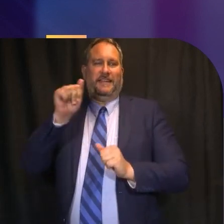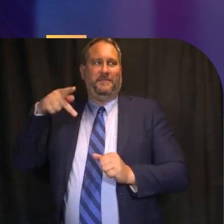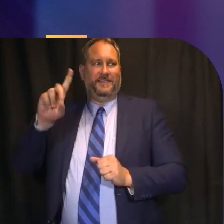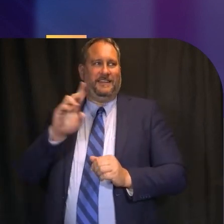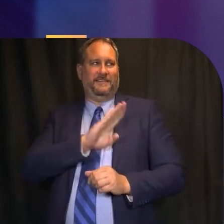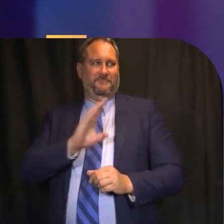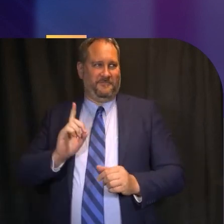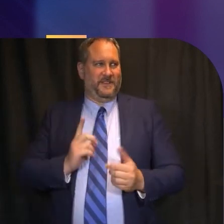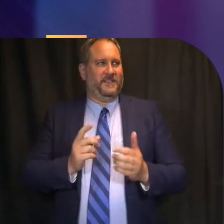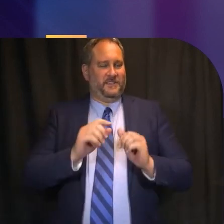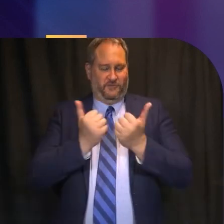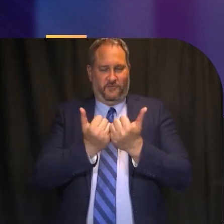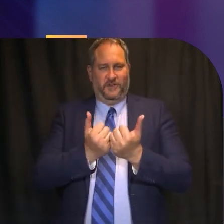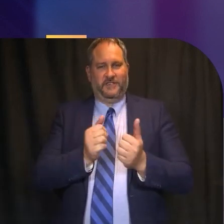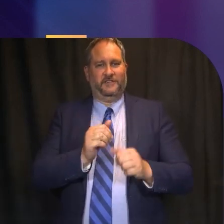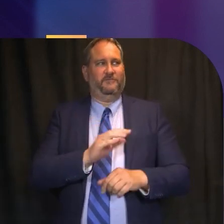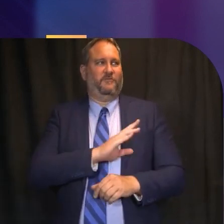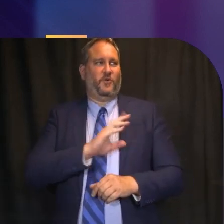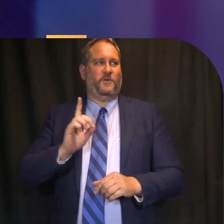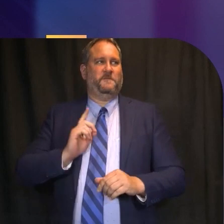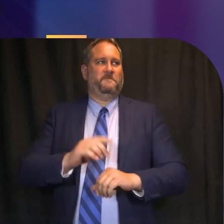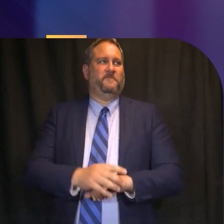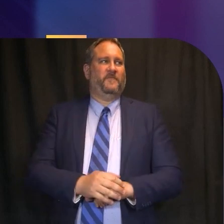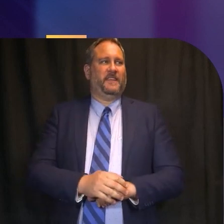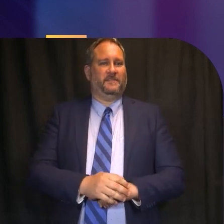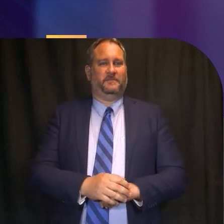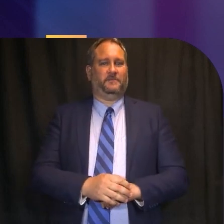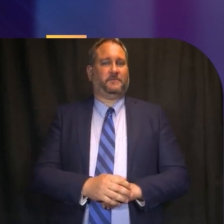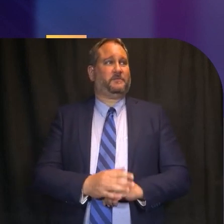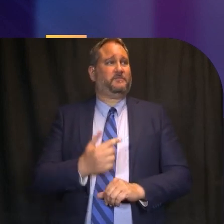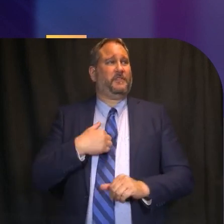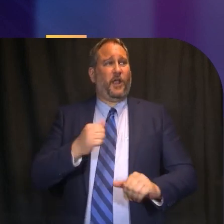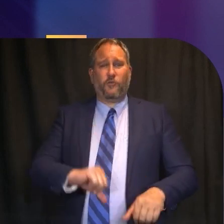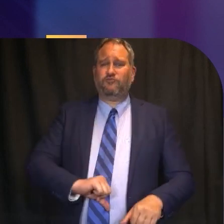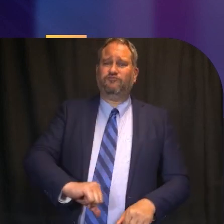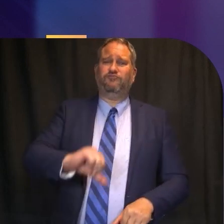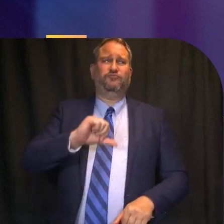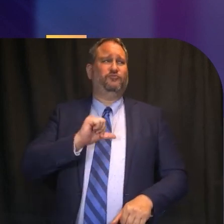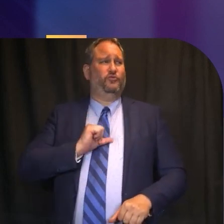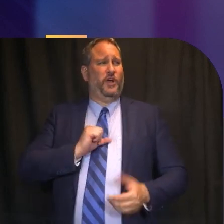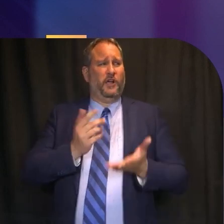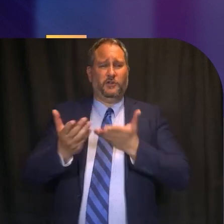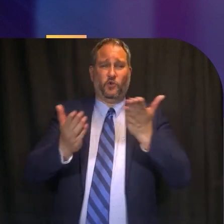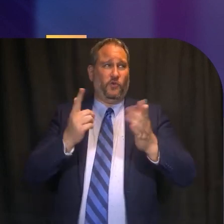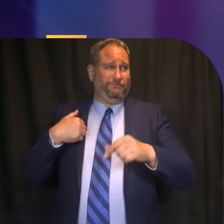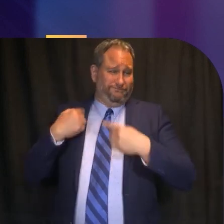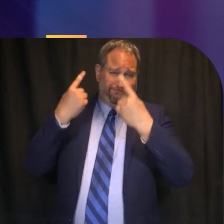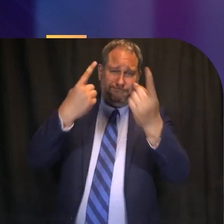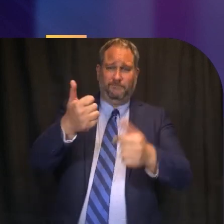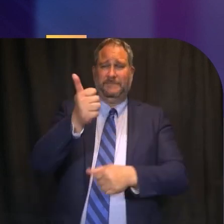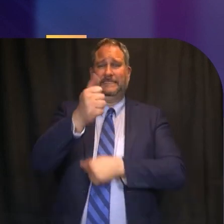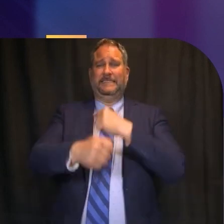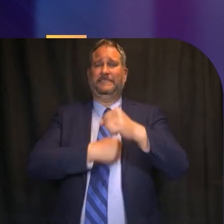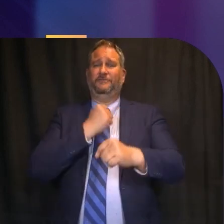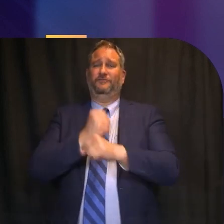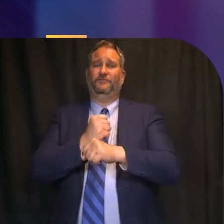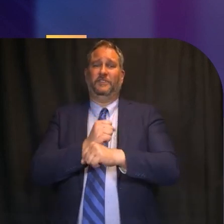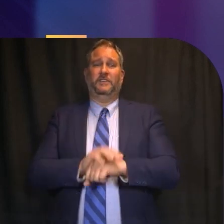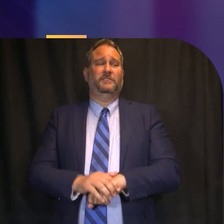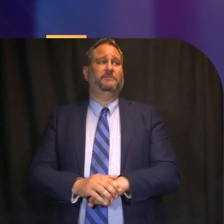I have proudly served for over 10 years. Tonight, I have the great honor